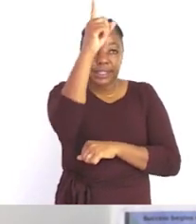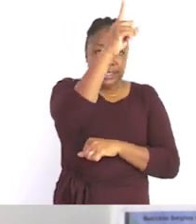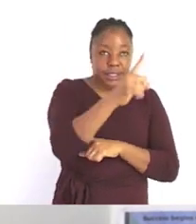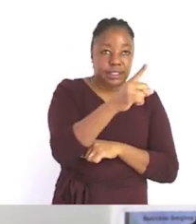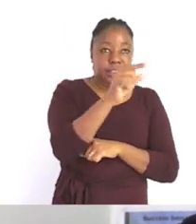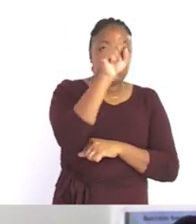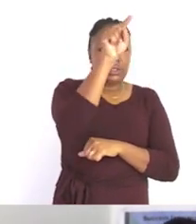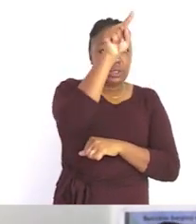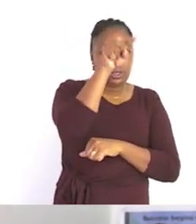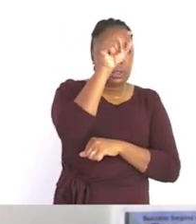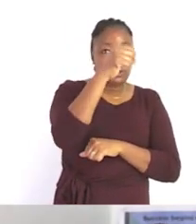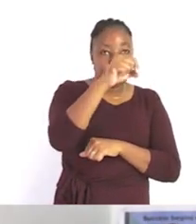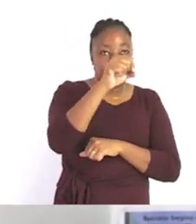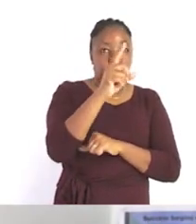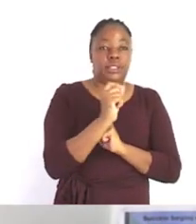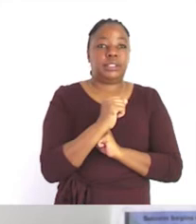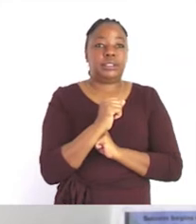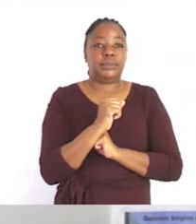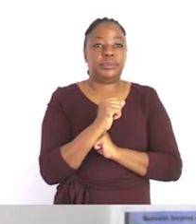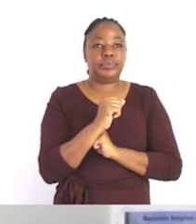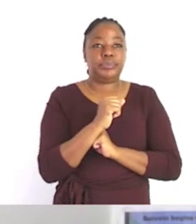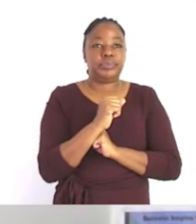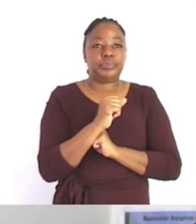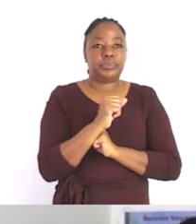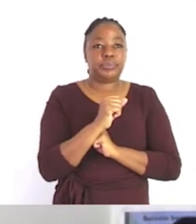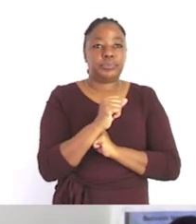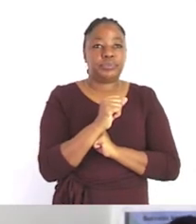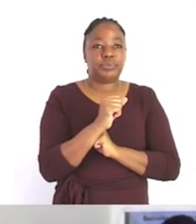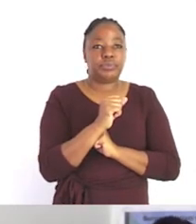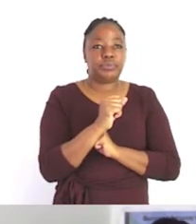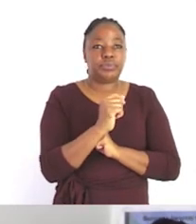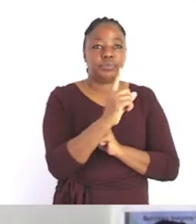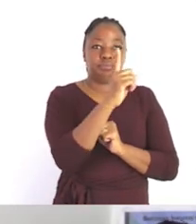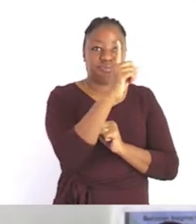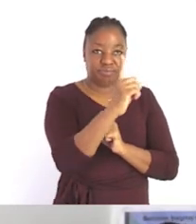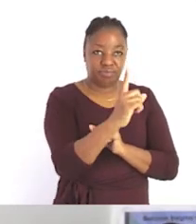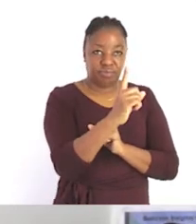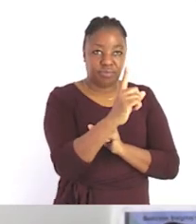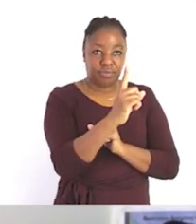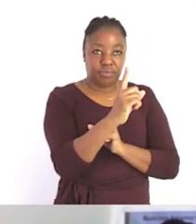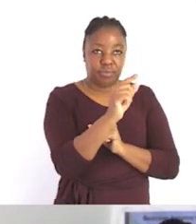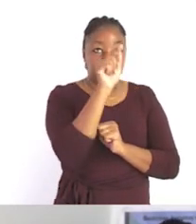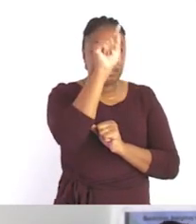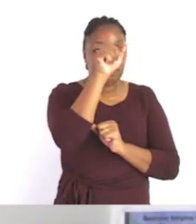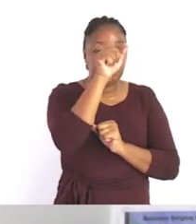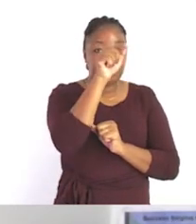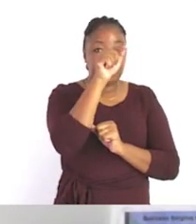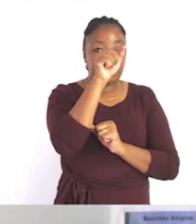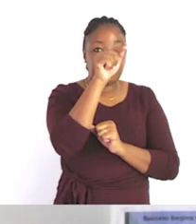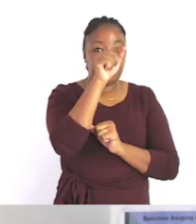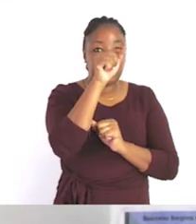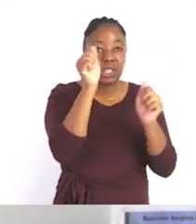number. And we know we have a 1 here. So that now makes it a 2.